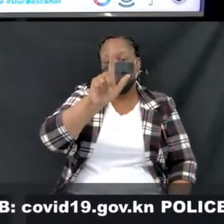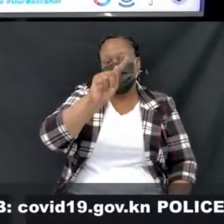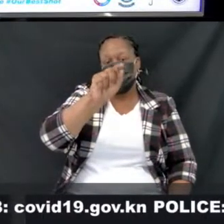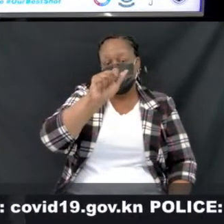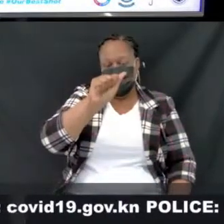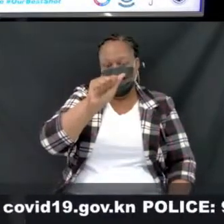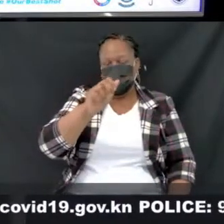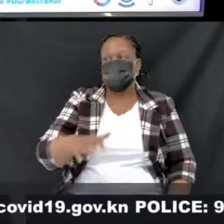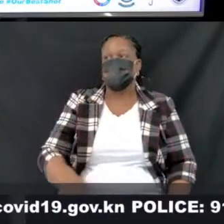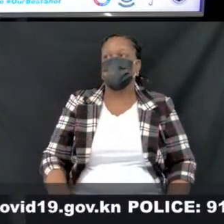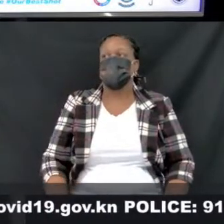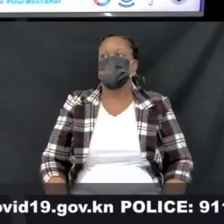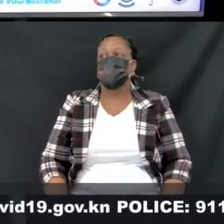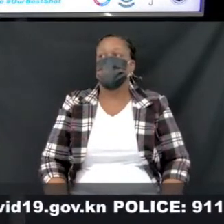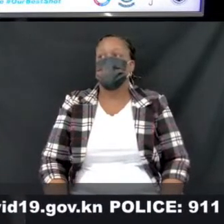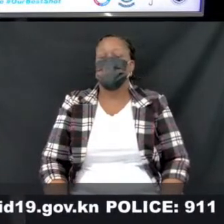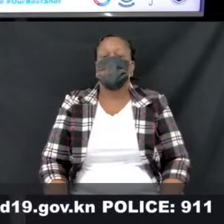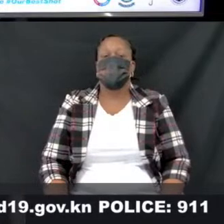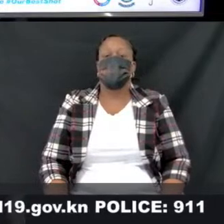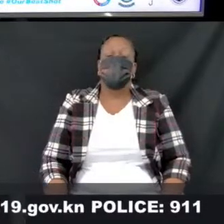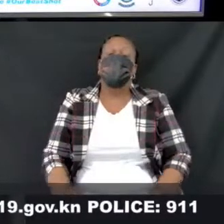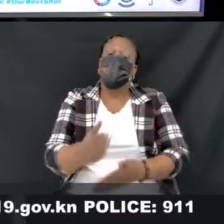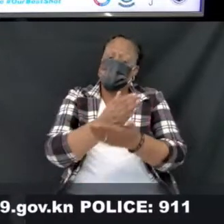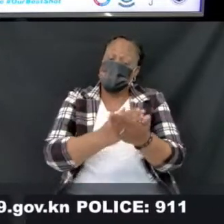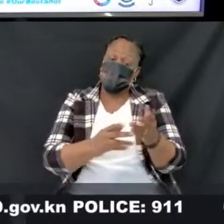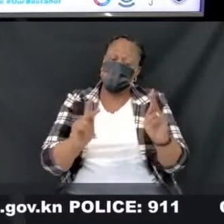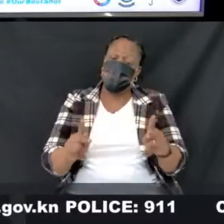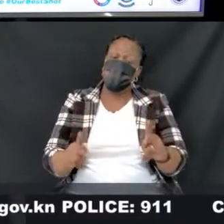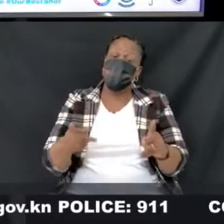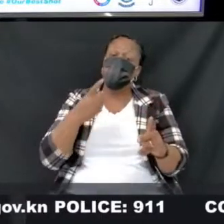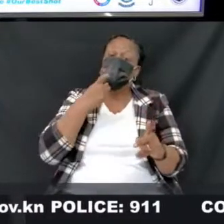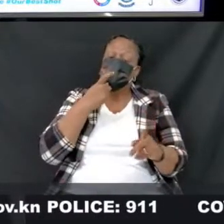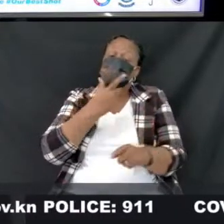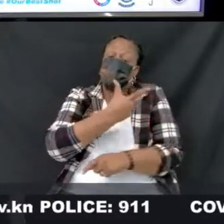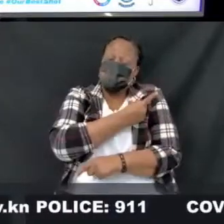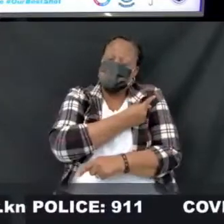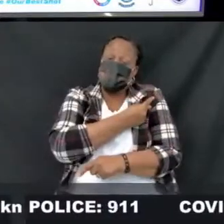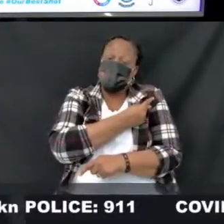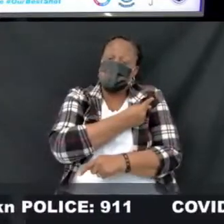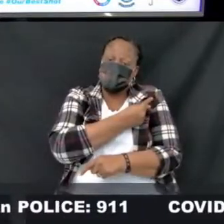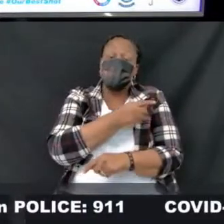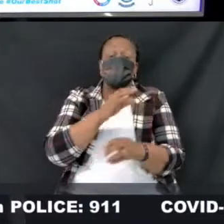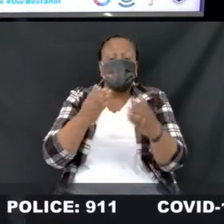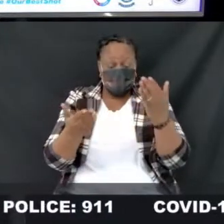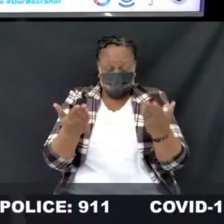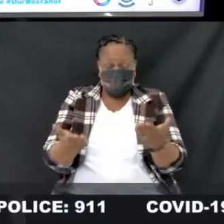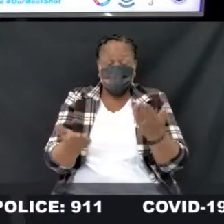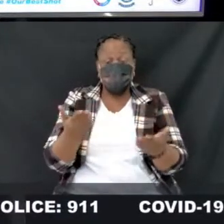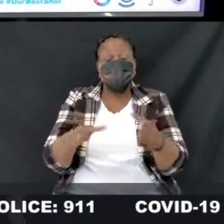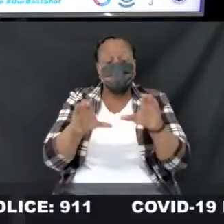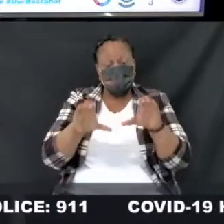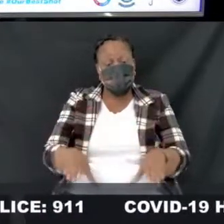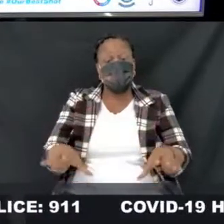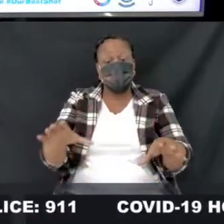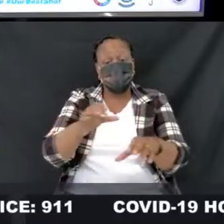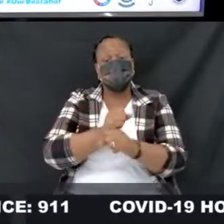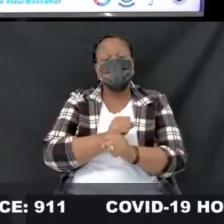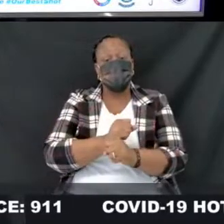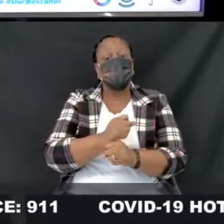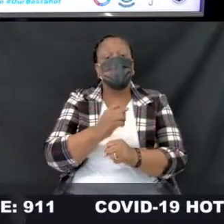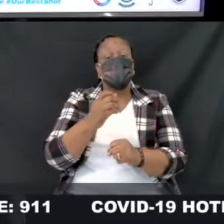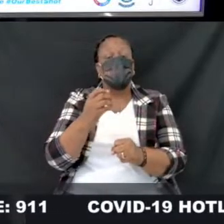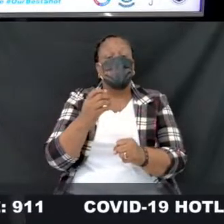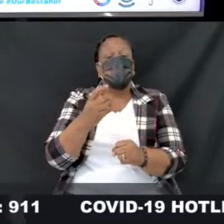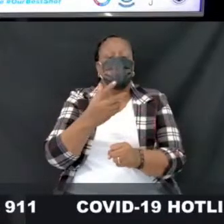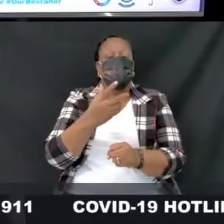vaccinated may continue to get breakthrough infections and will most likely recover, which we have been seeing happening here, with little